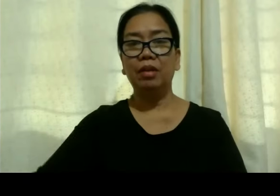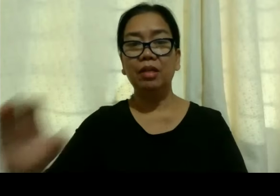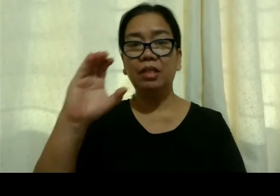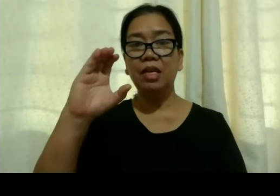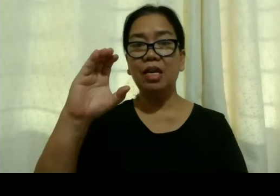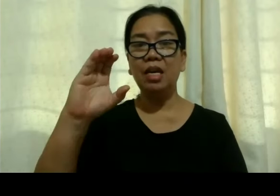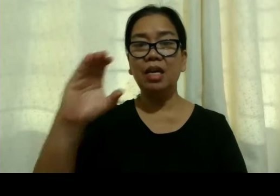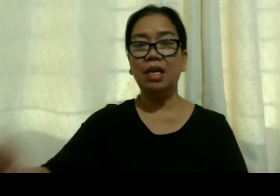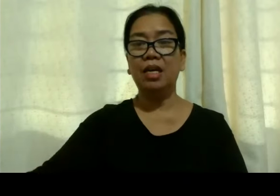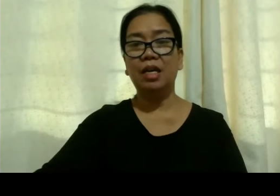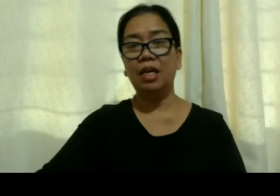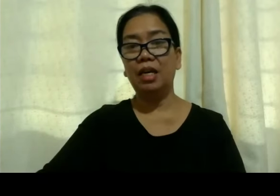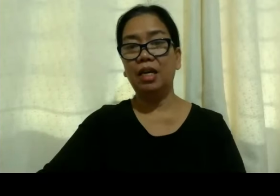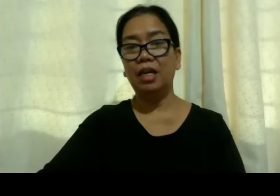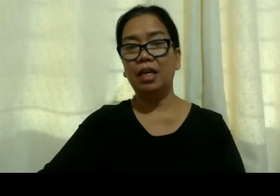C,